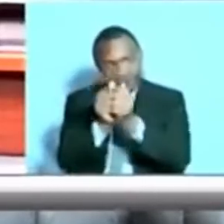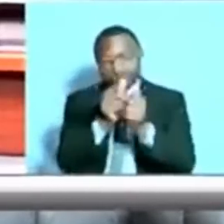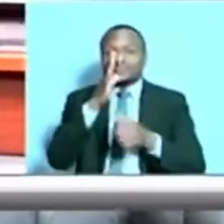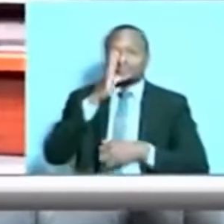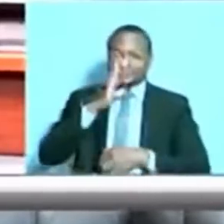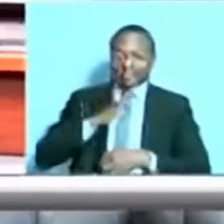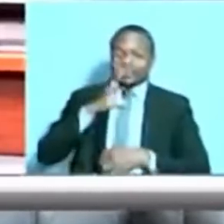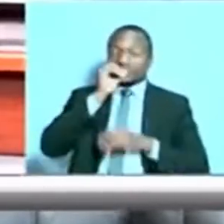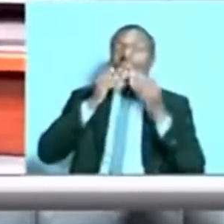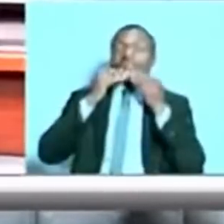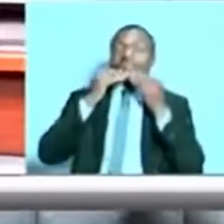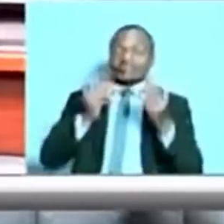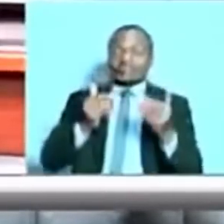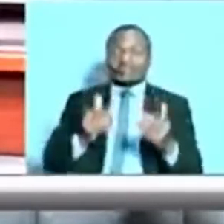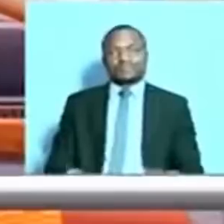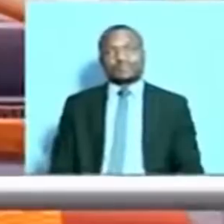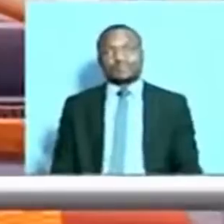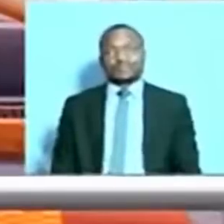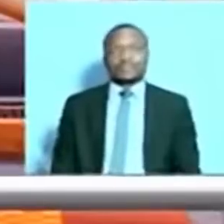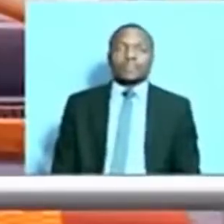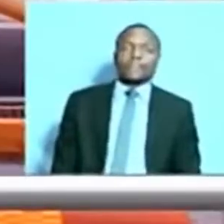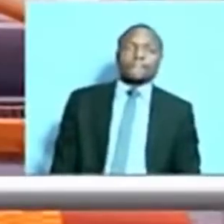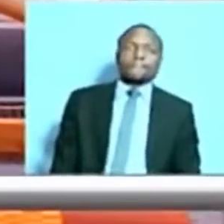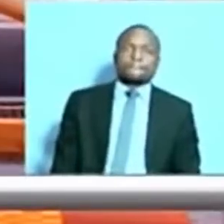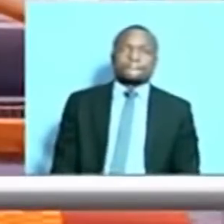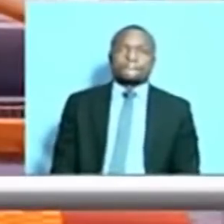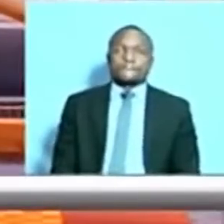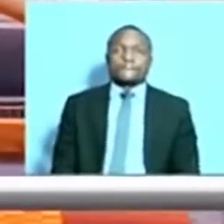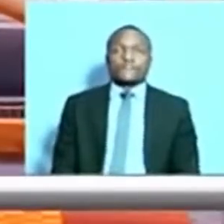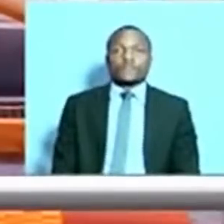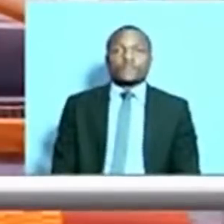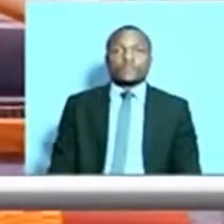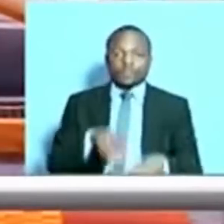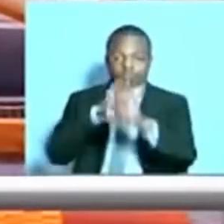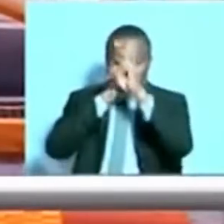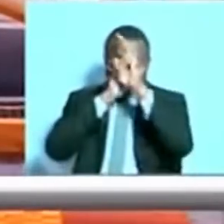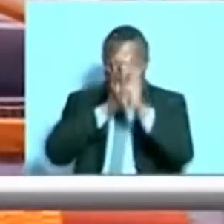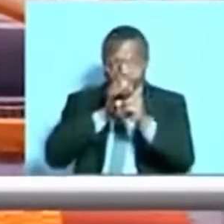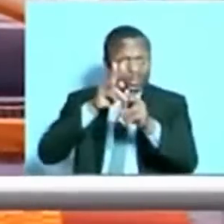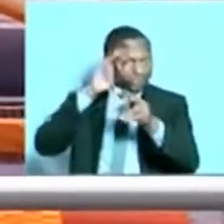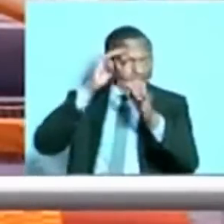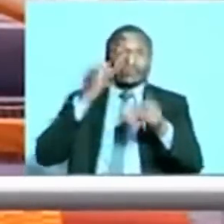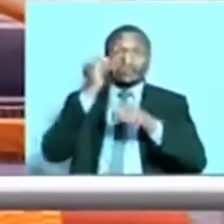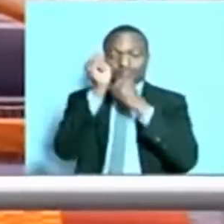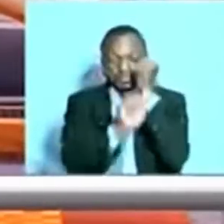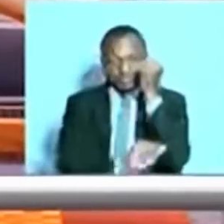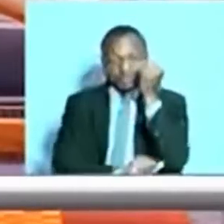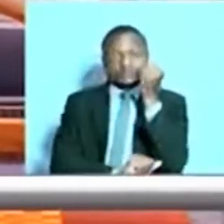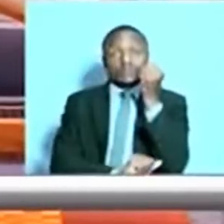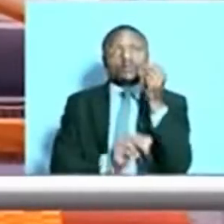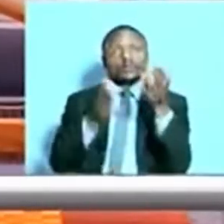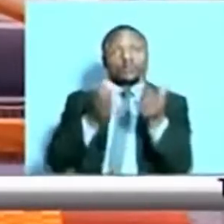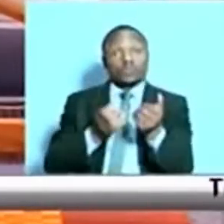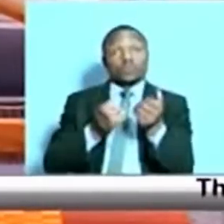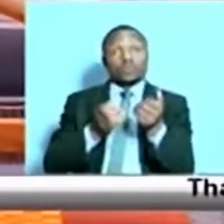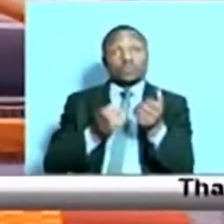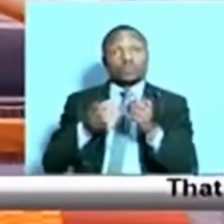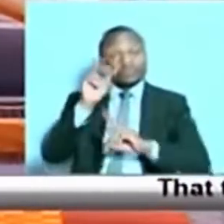Madam Speaker, I thank you. The Minister of Home Affairs wanted to debate.